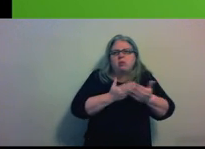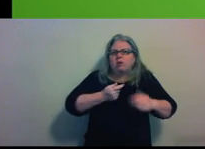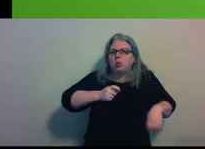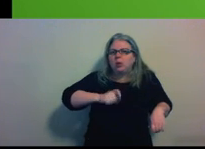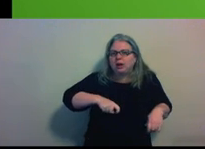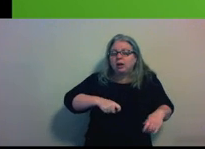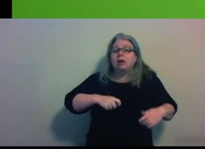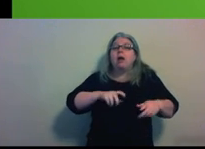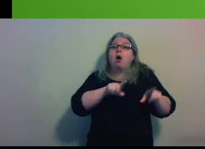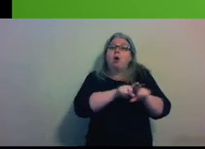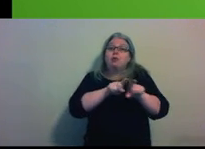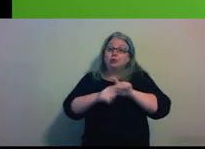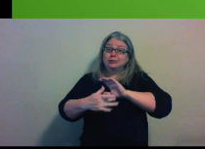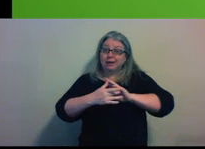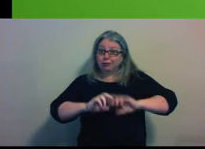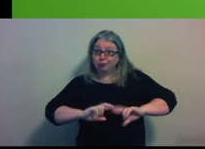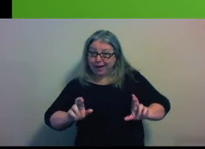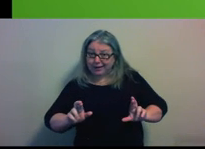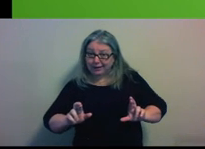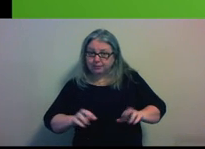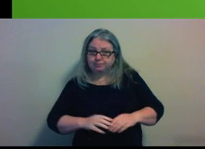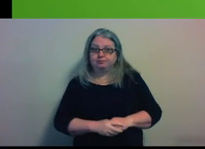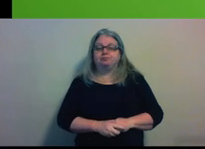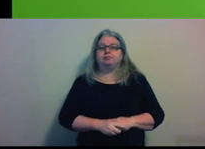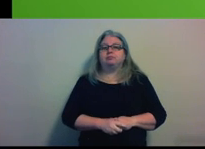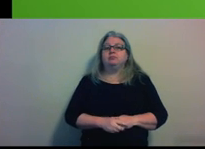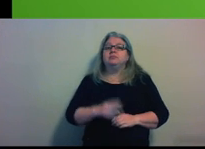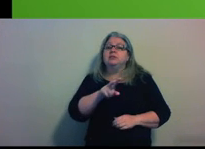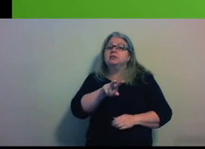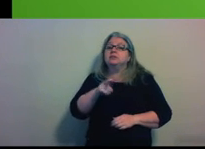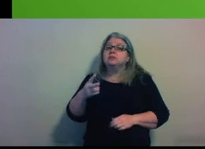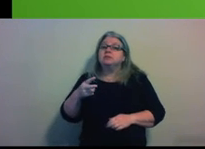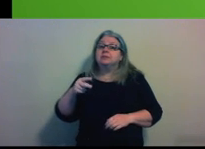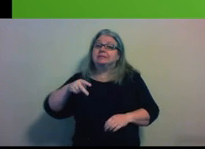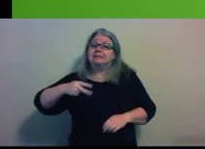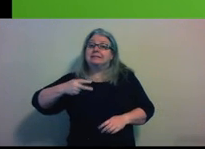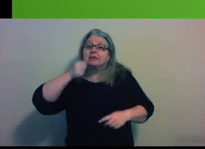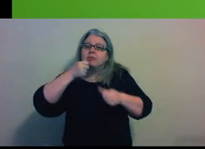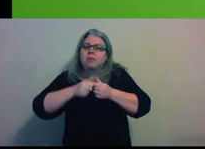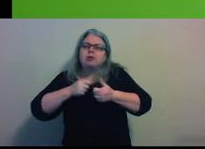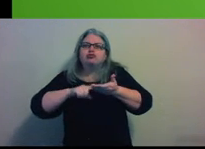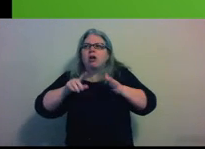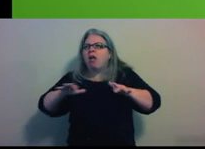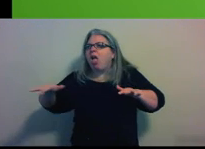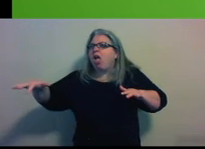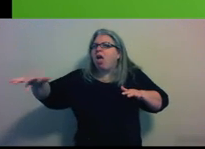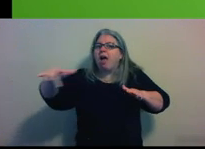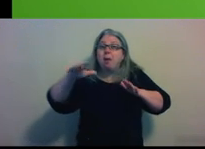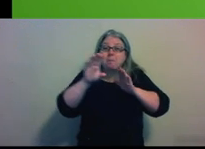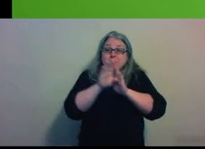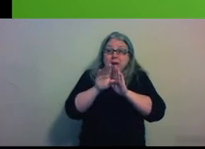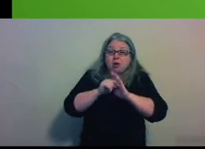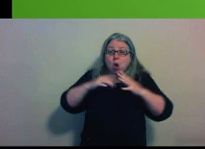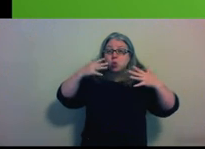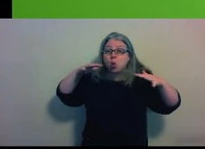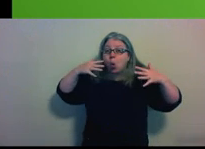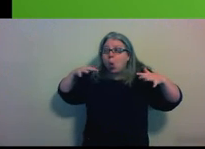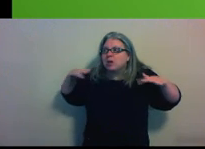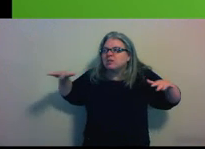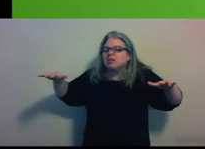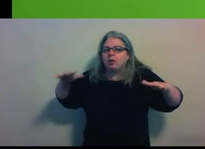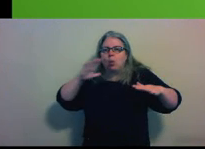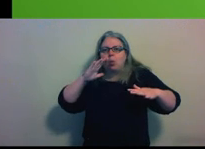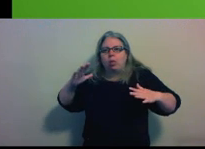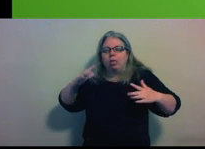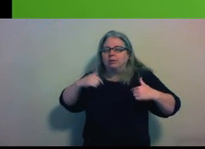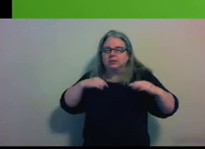of your technology is ready to go. The second thing you want to do is check your surroundings. Is there any background noise behind